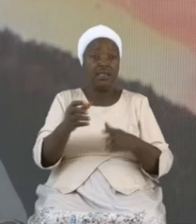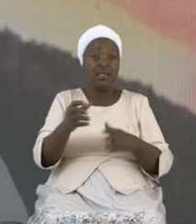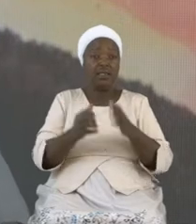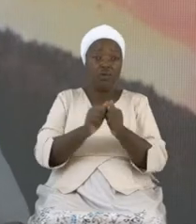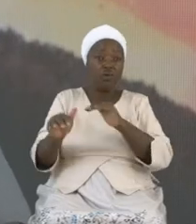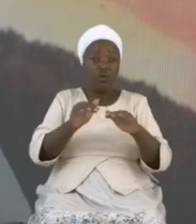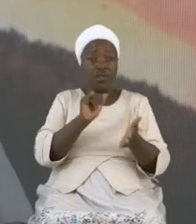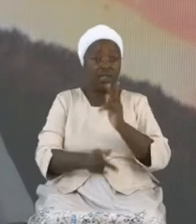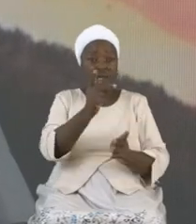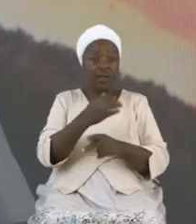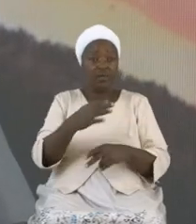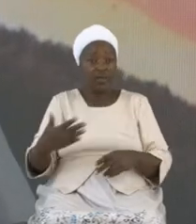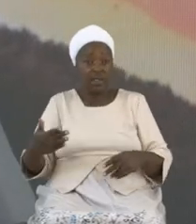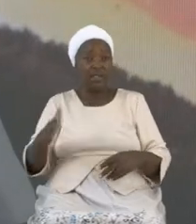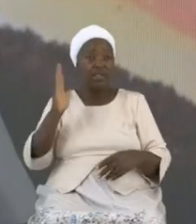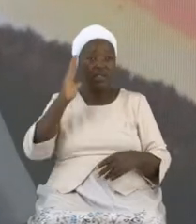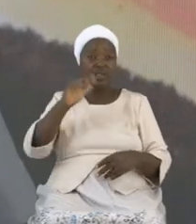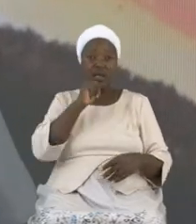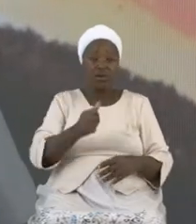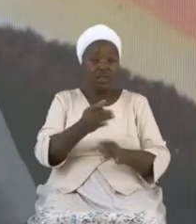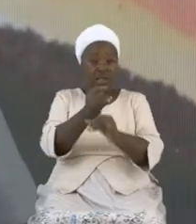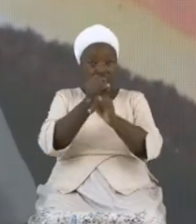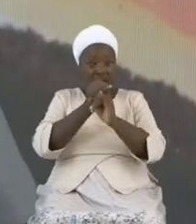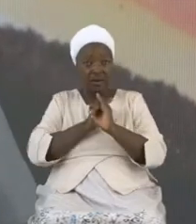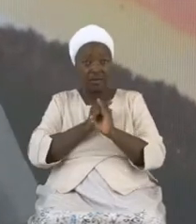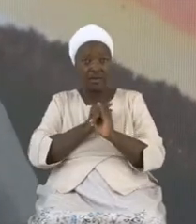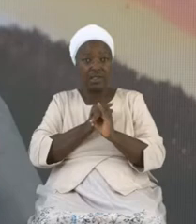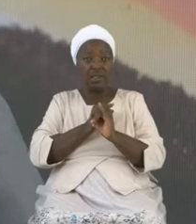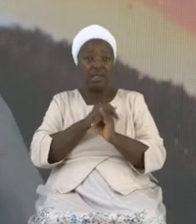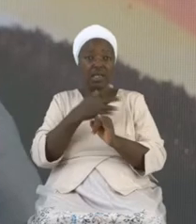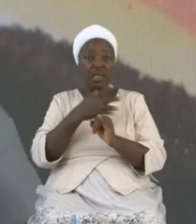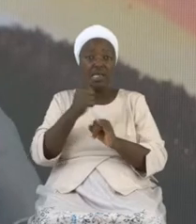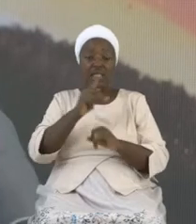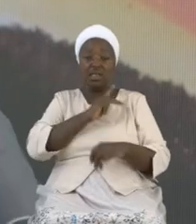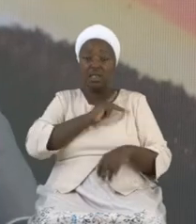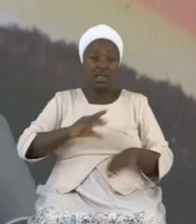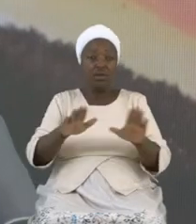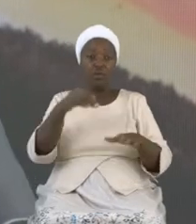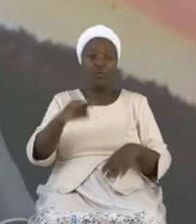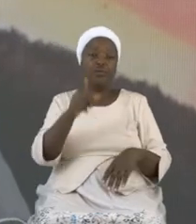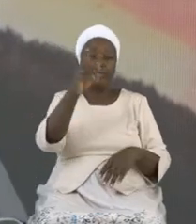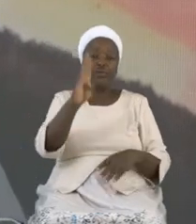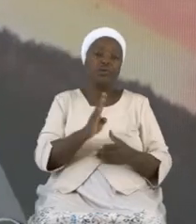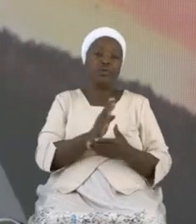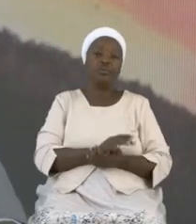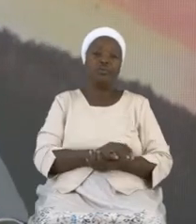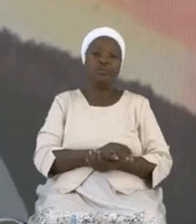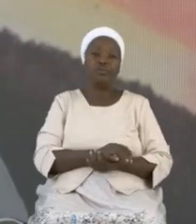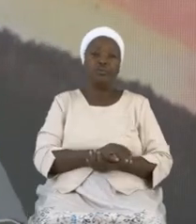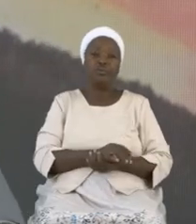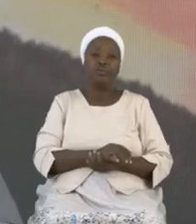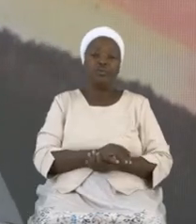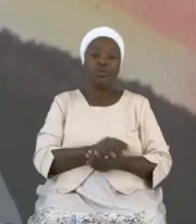shall not inherit the kingdom of God. Romans chapter